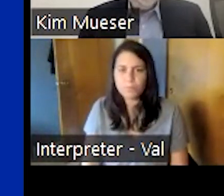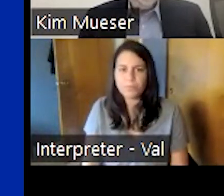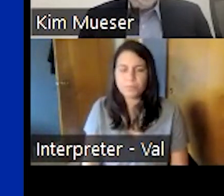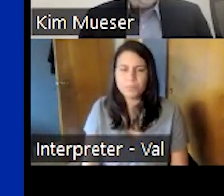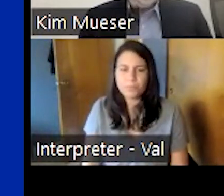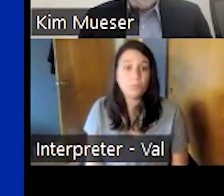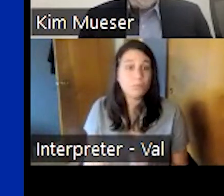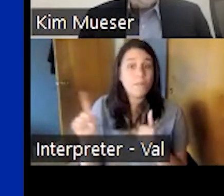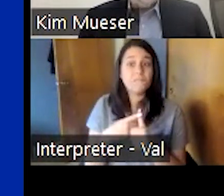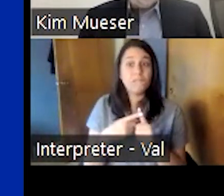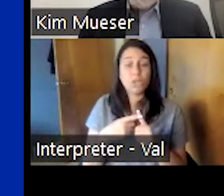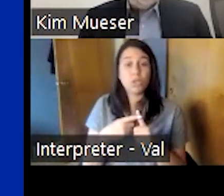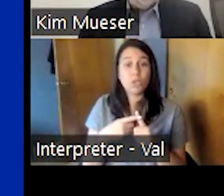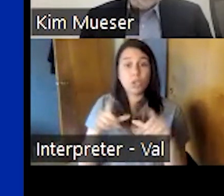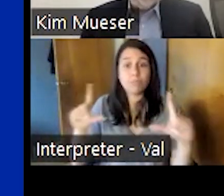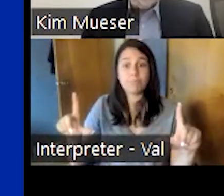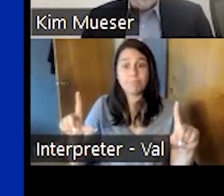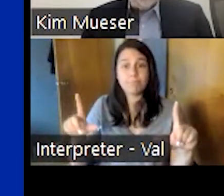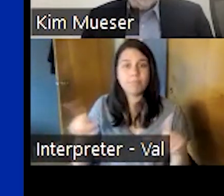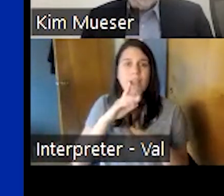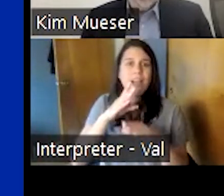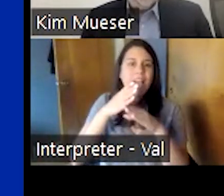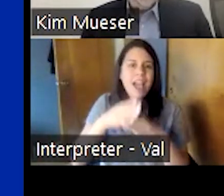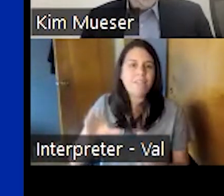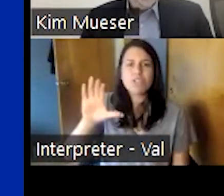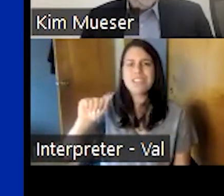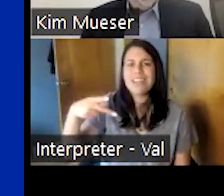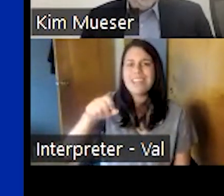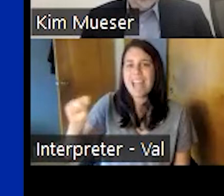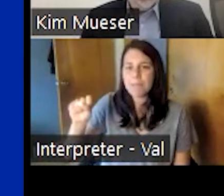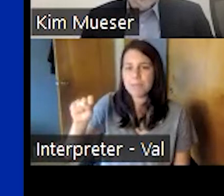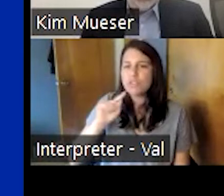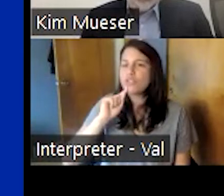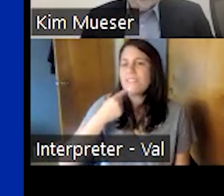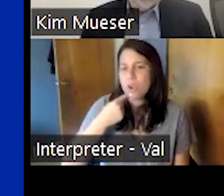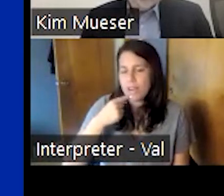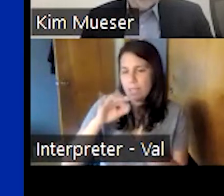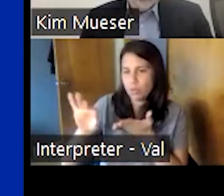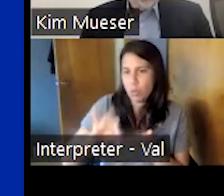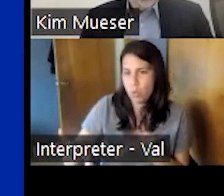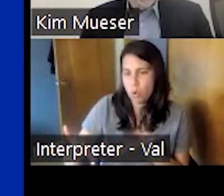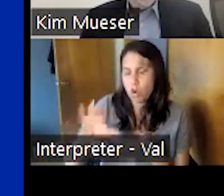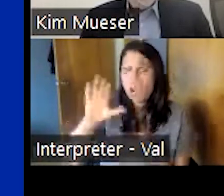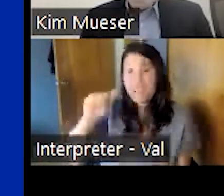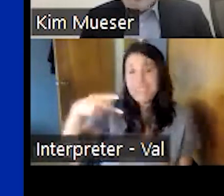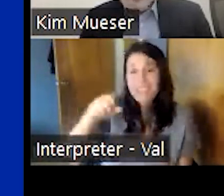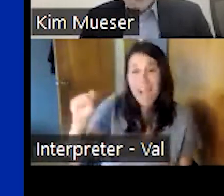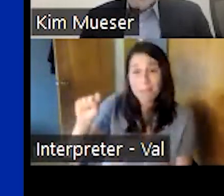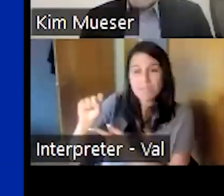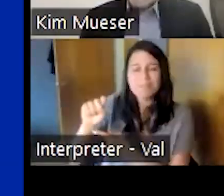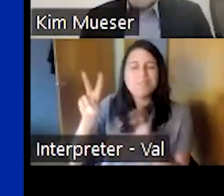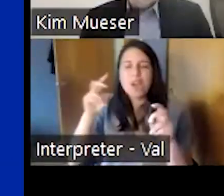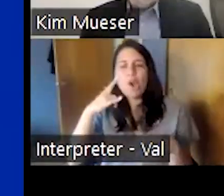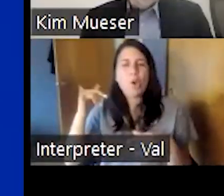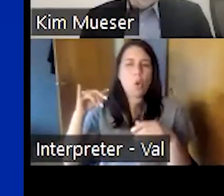The first one is the average CAPS severity scores for the 2 groups. The CAPS is the gold standard